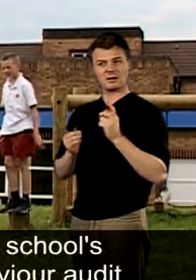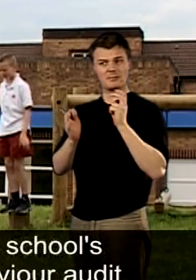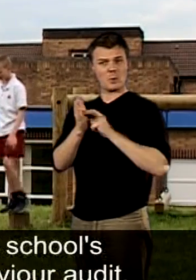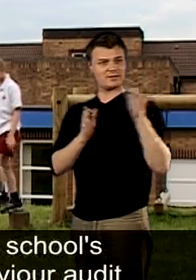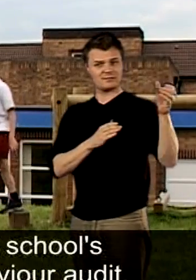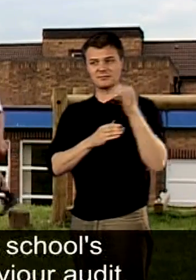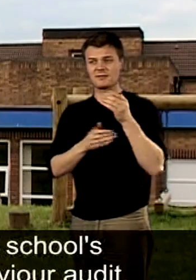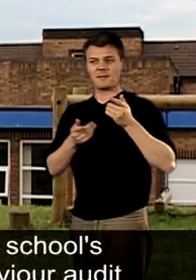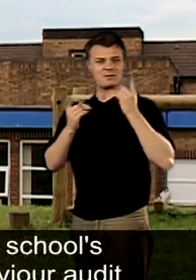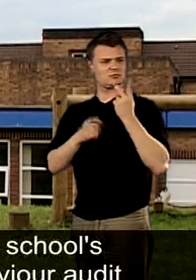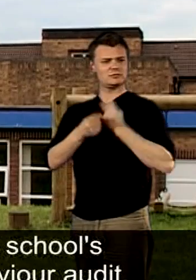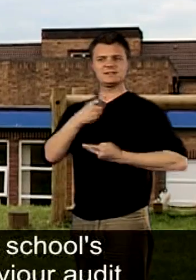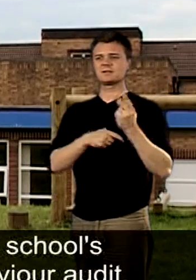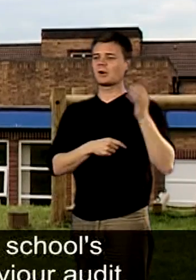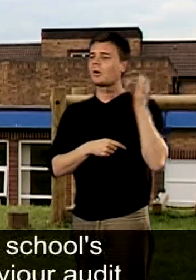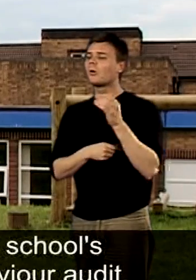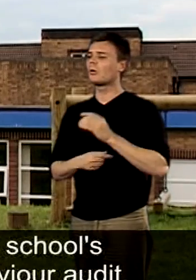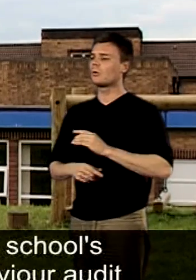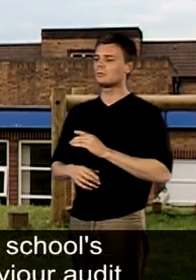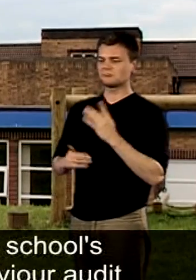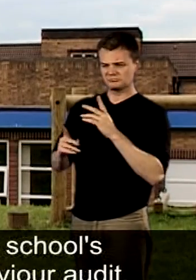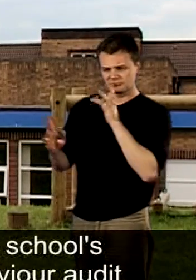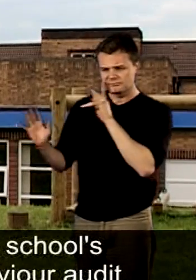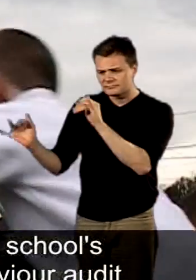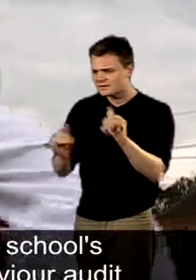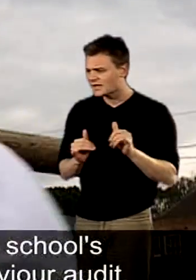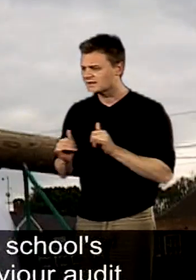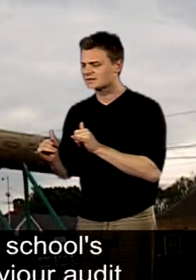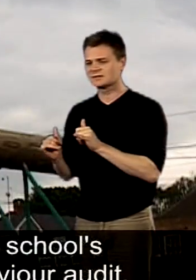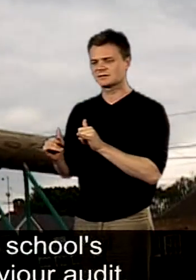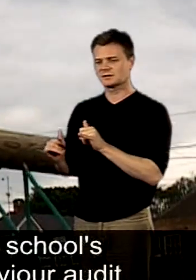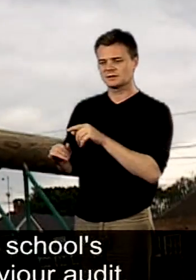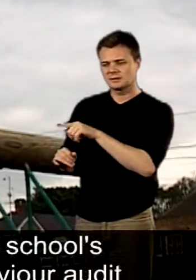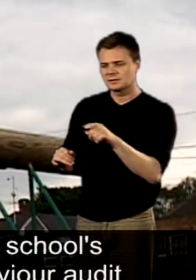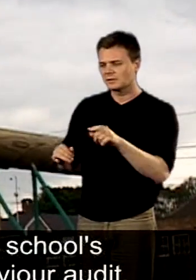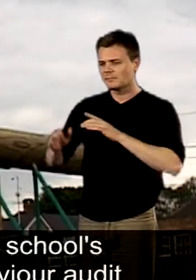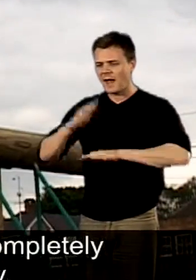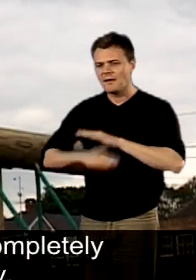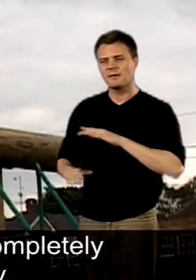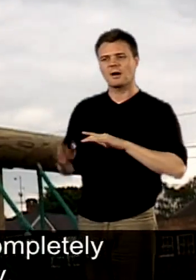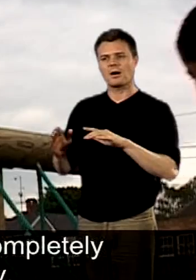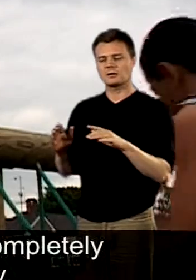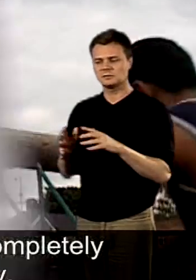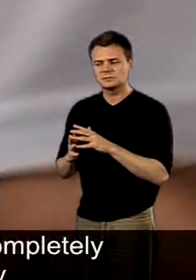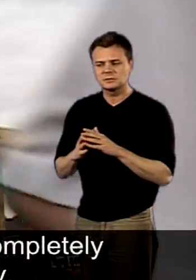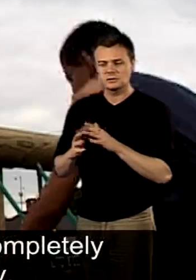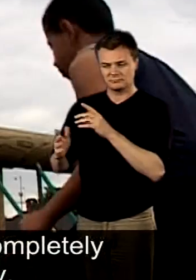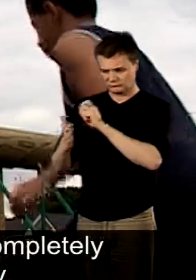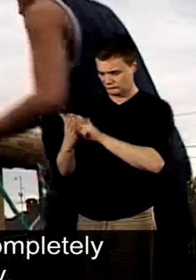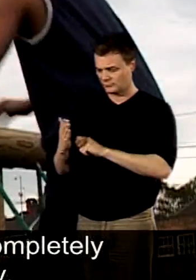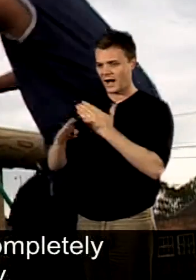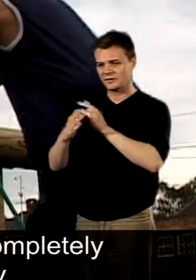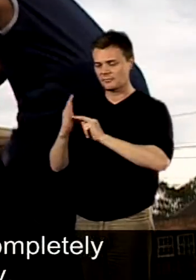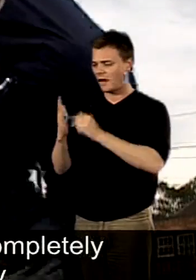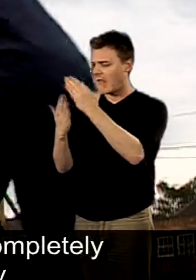things he and the staff did to address the school's difficulties was to carry out a behaviour audit, draw up an action plan, and